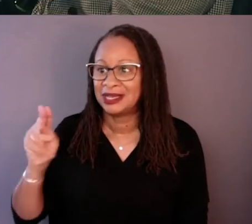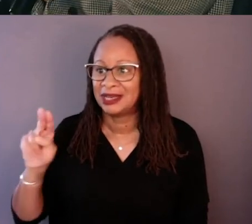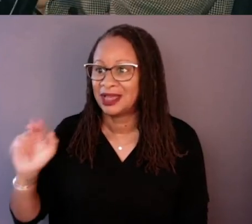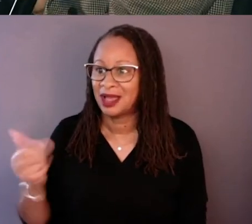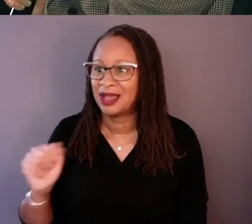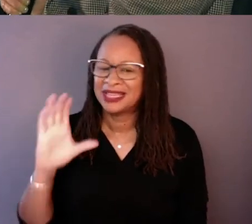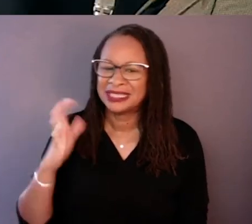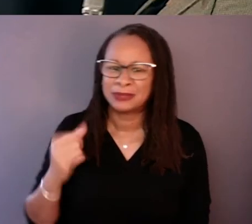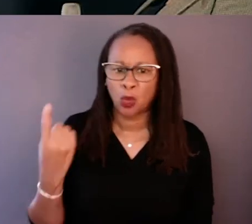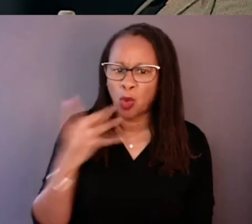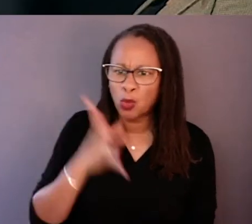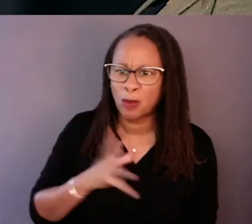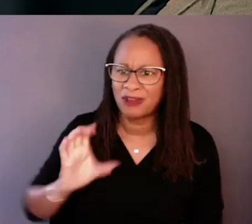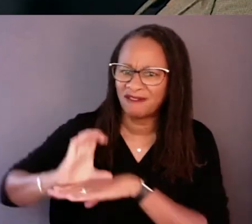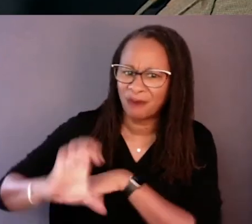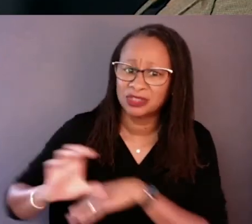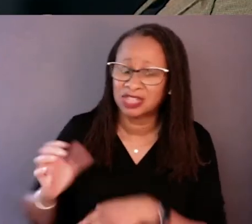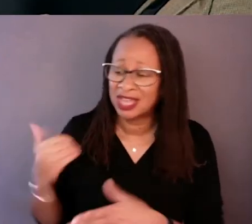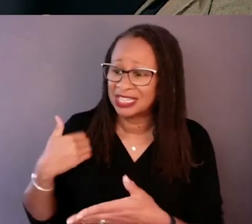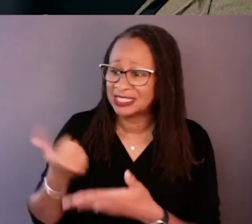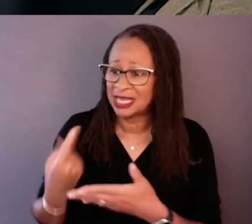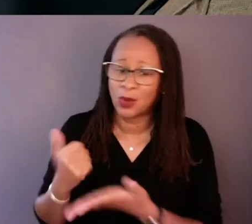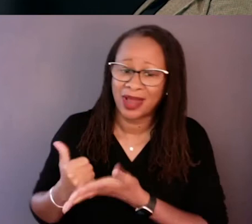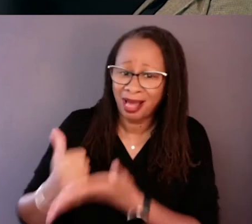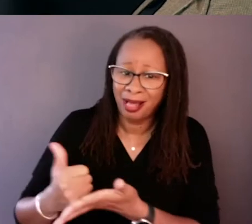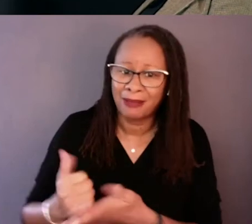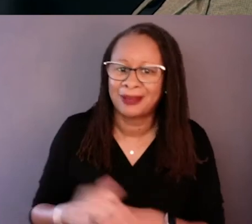her, helping her? She's a star.